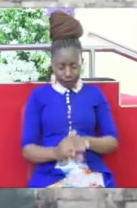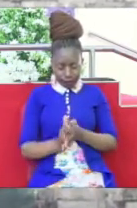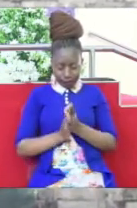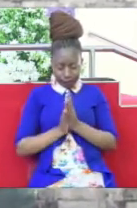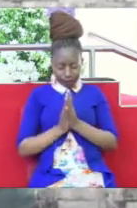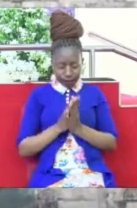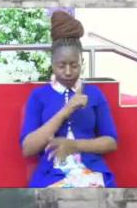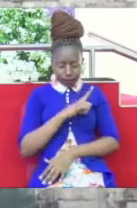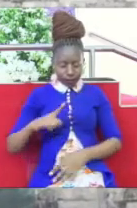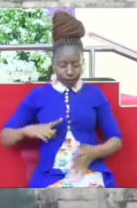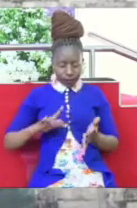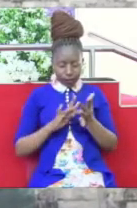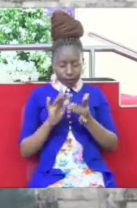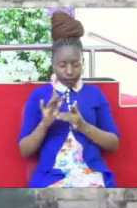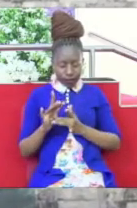Lord Jesus,